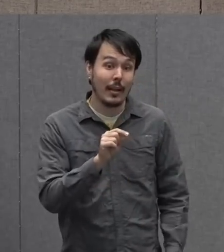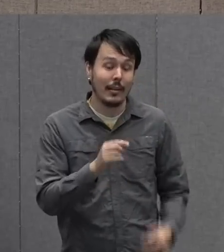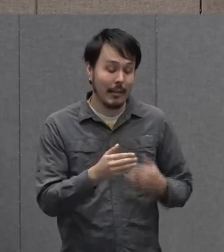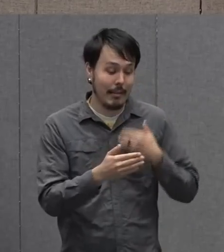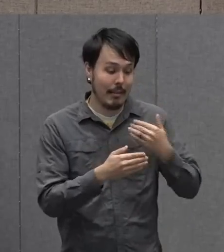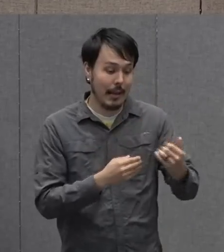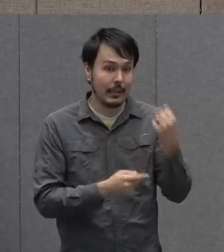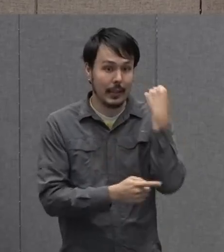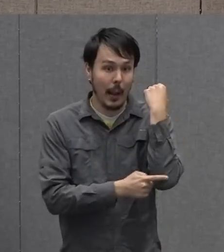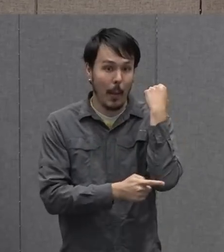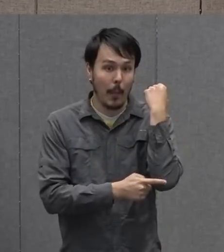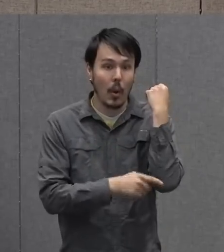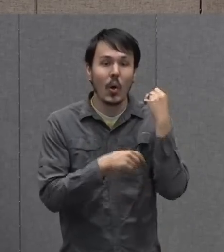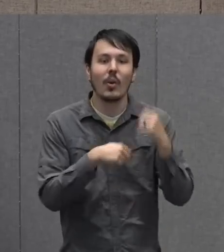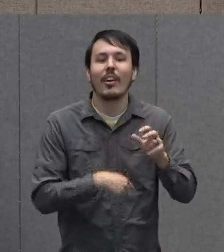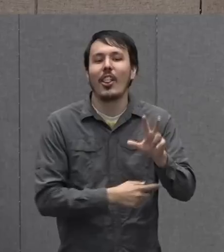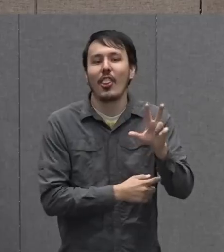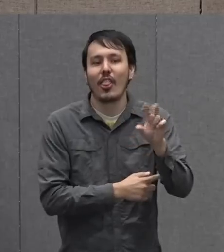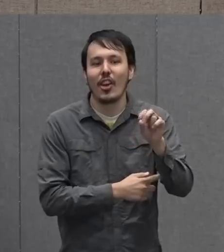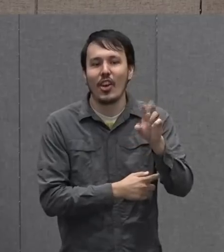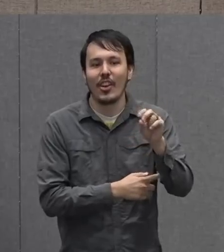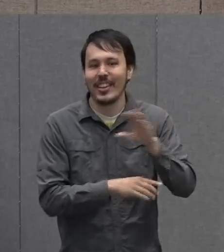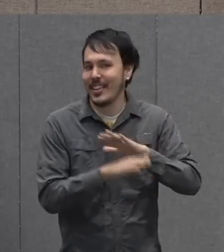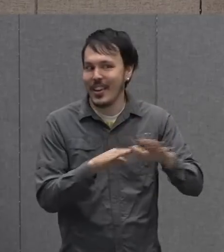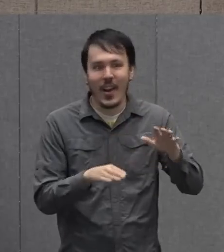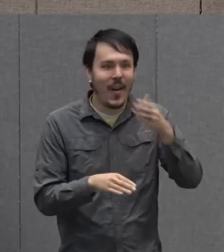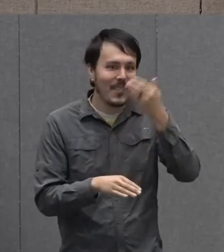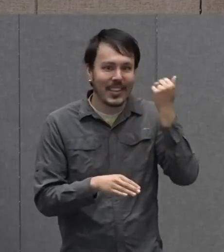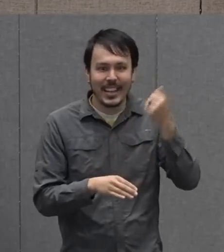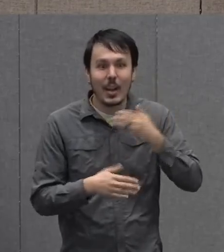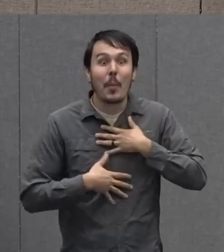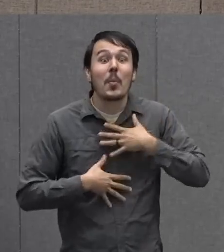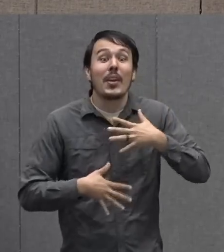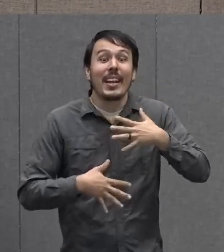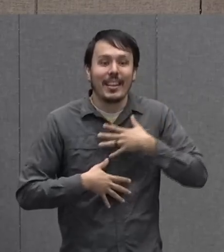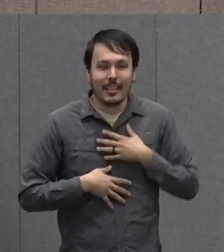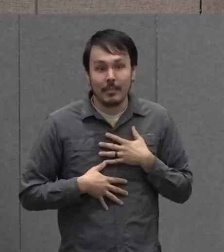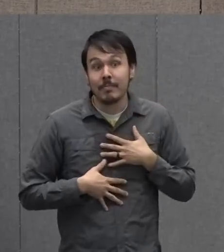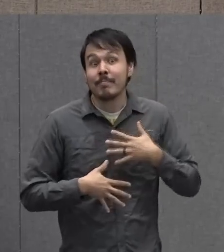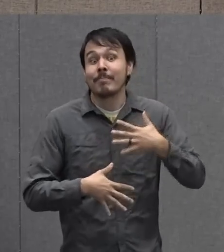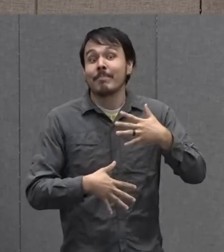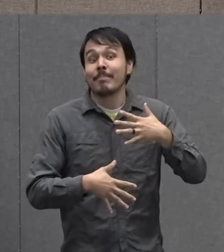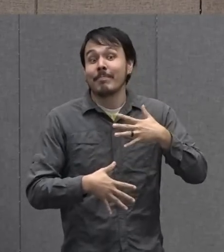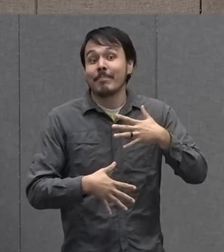elbow. 30. Don't forget to let that air out. Take a deep breath.